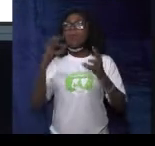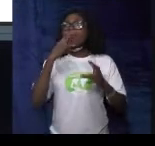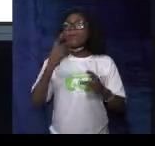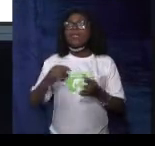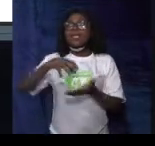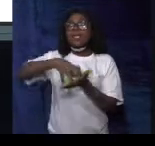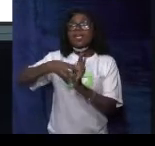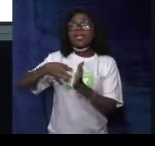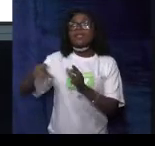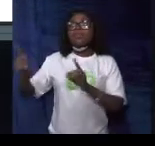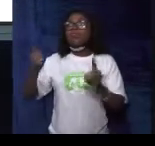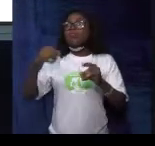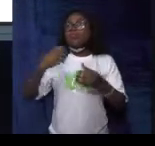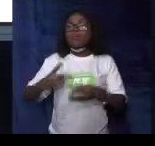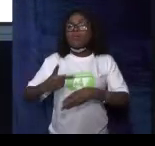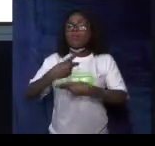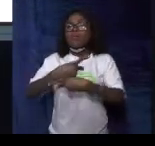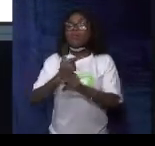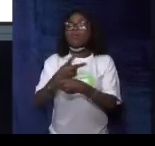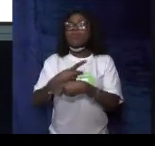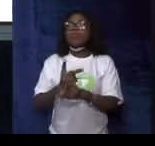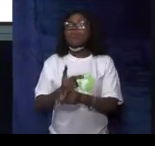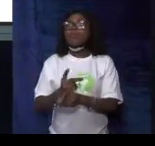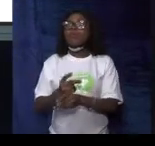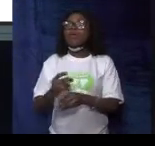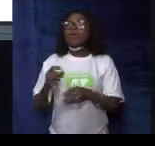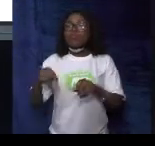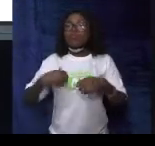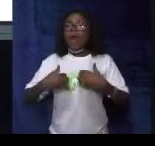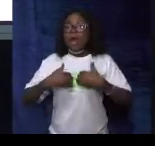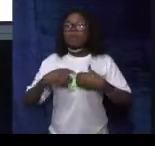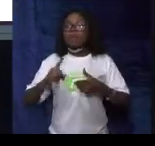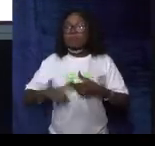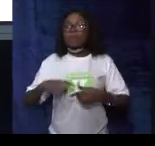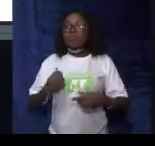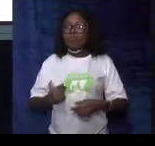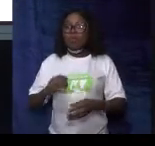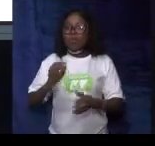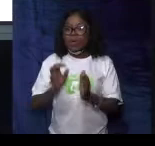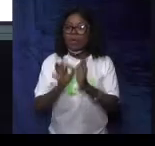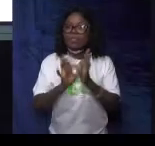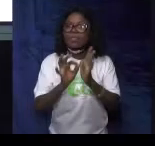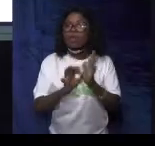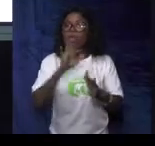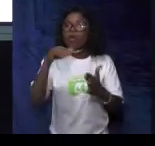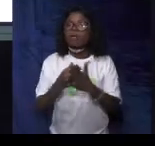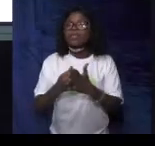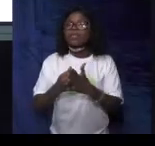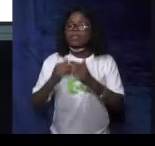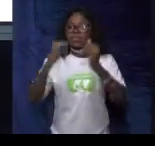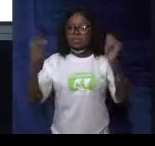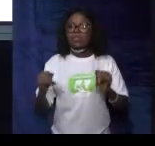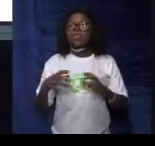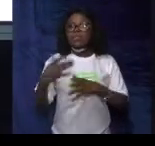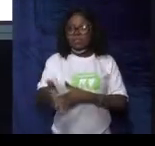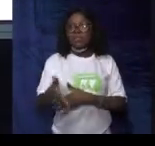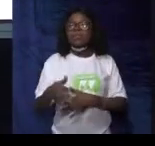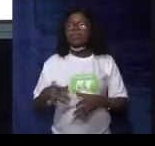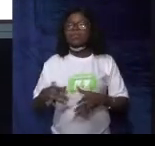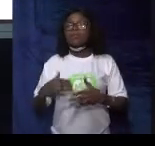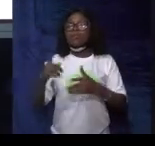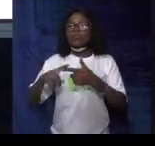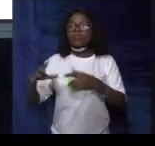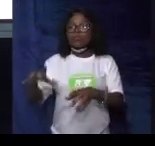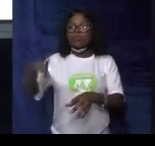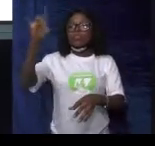On Sunday, how many cupcakes did we produce? Now on Sunday, you have to count all the images that you have there. Do that quickly and